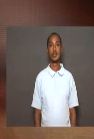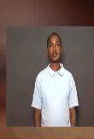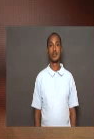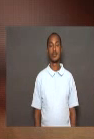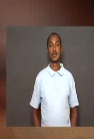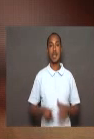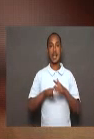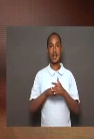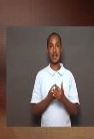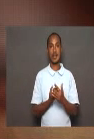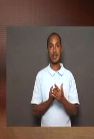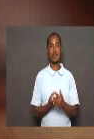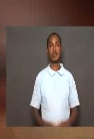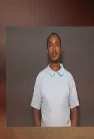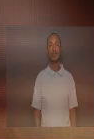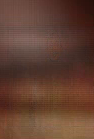Begin.